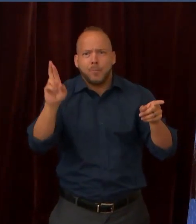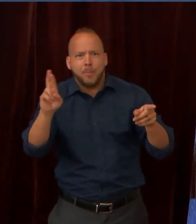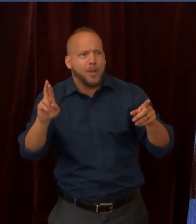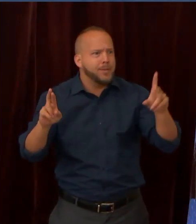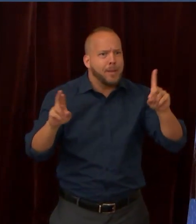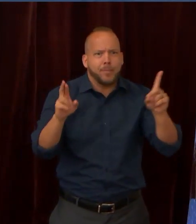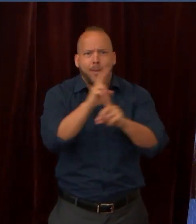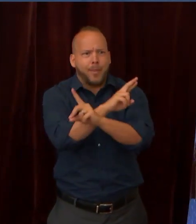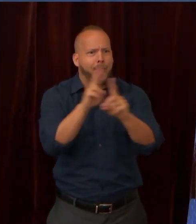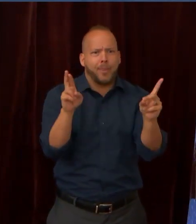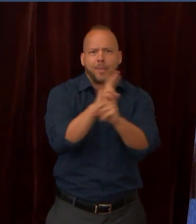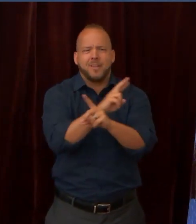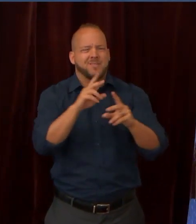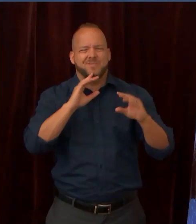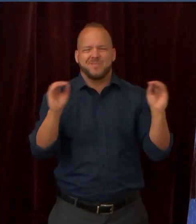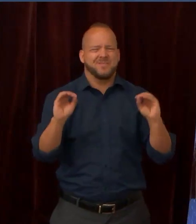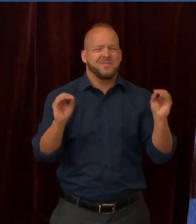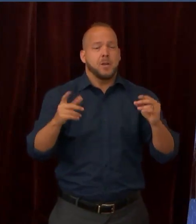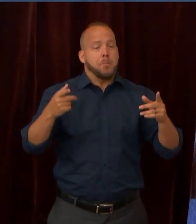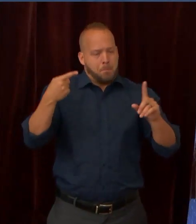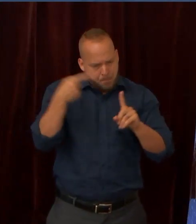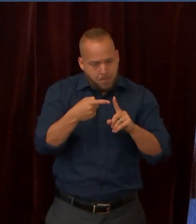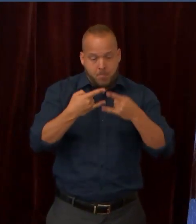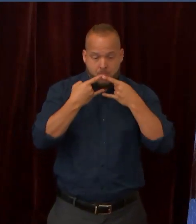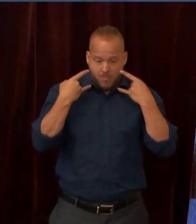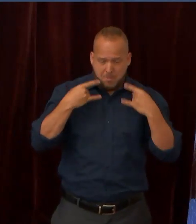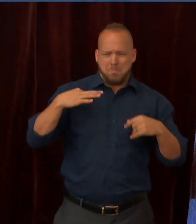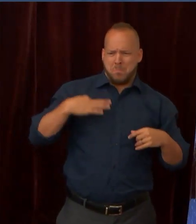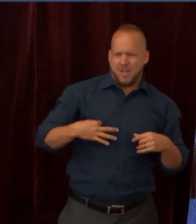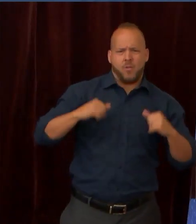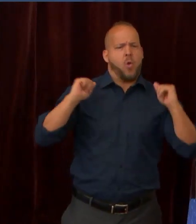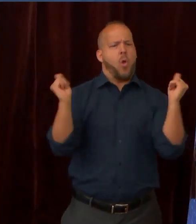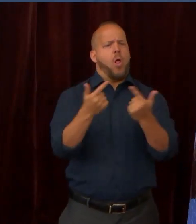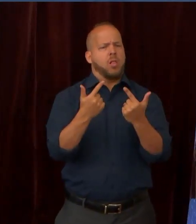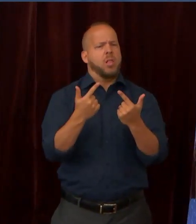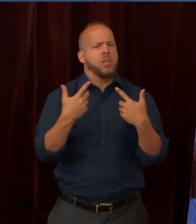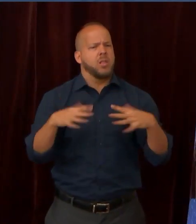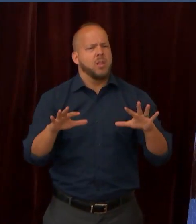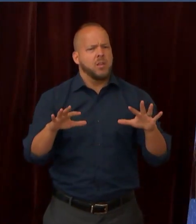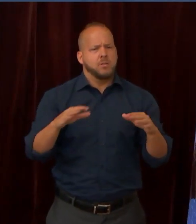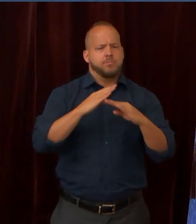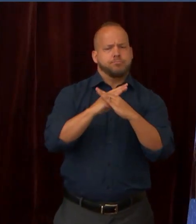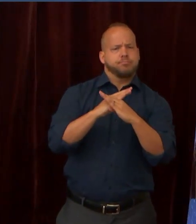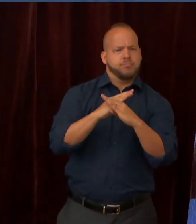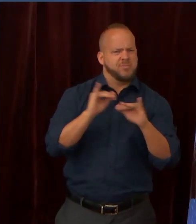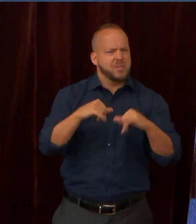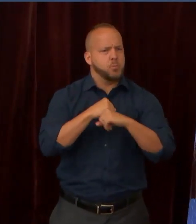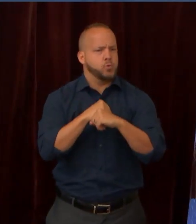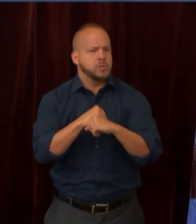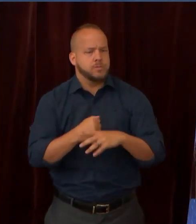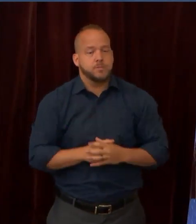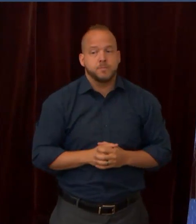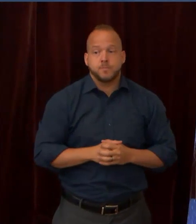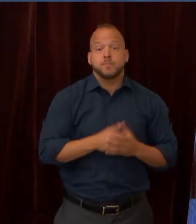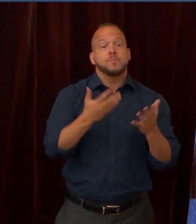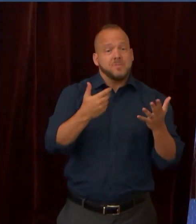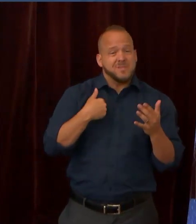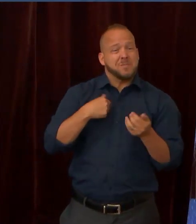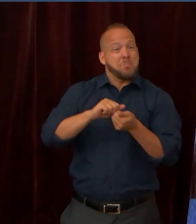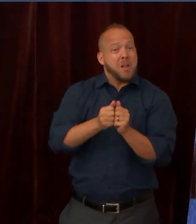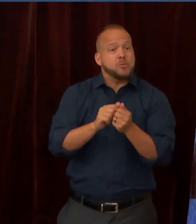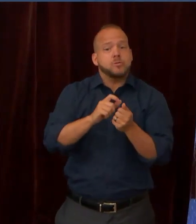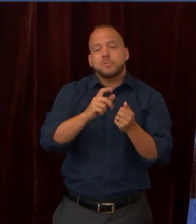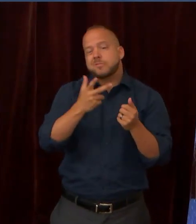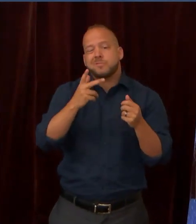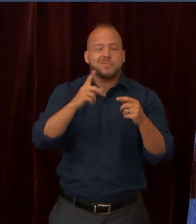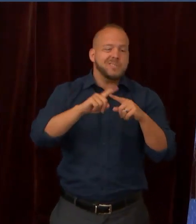as broadening the criteria, we may have more to say in the future, but today we've established some criteria as we go early.